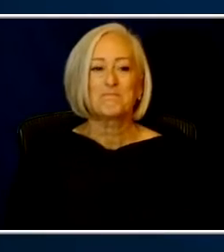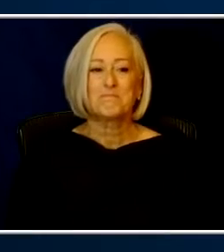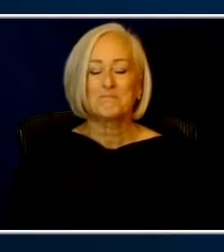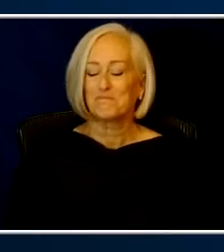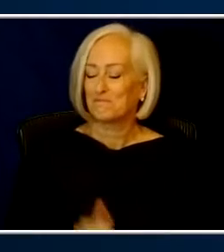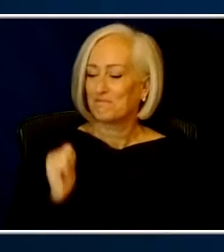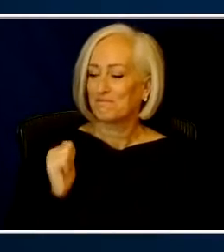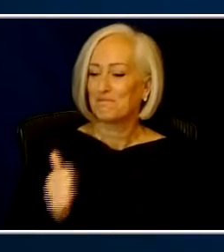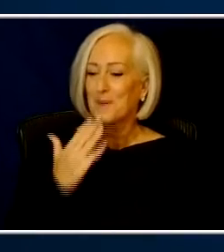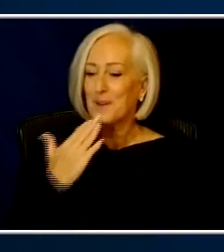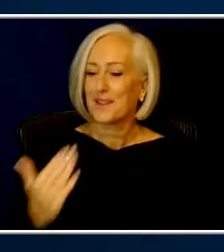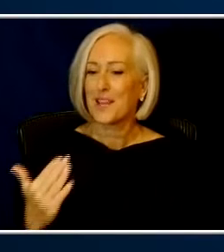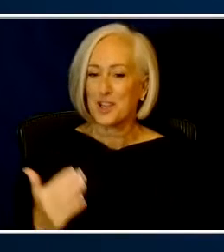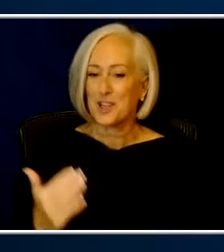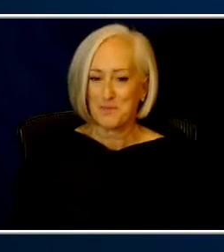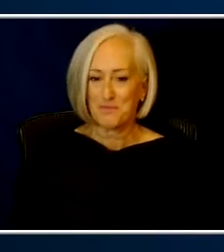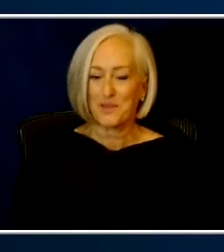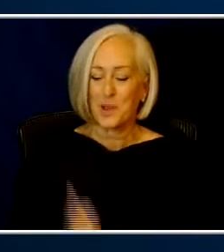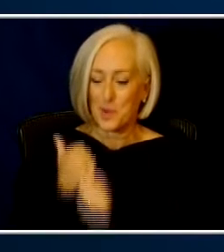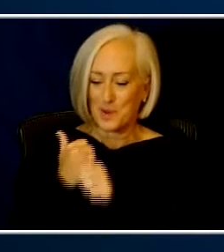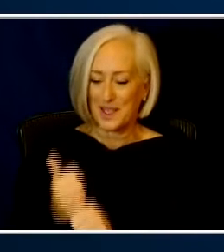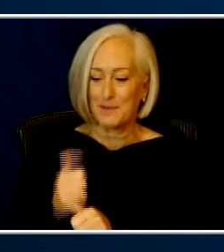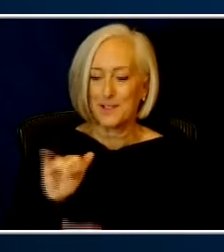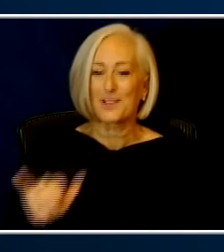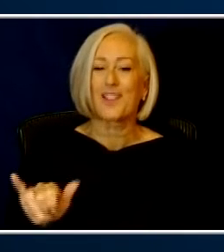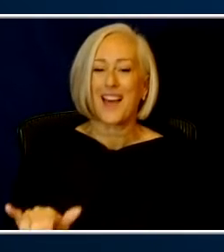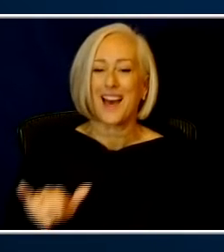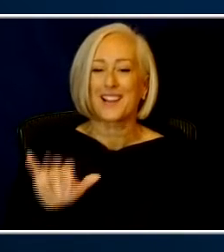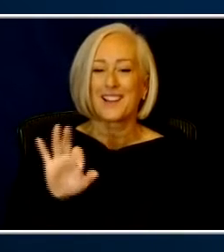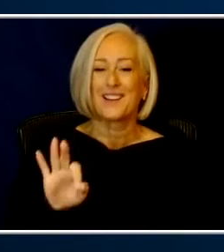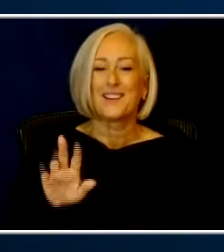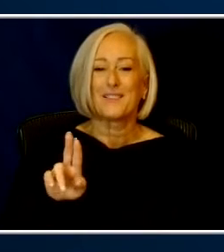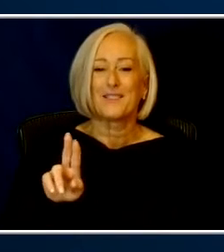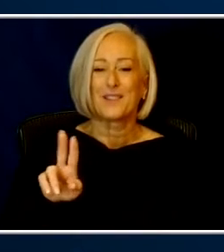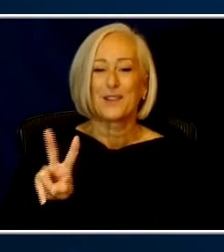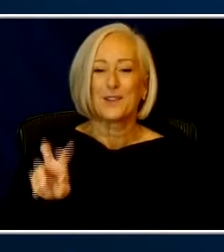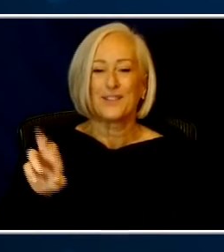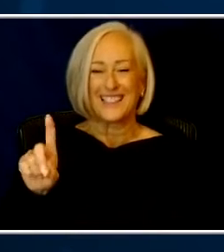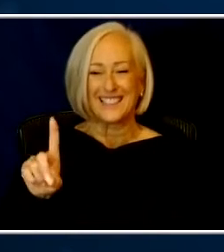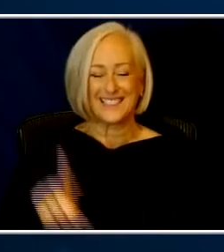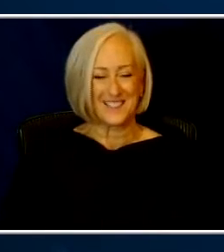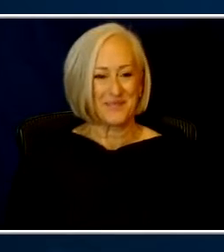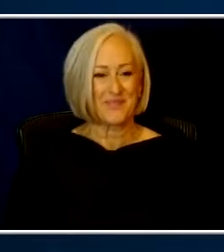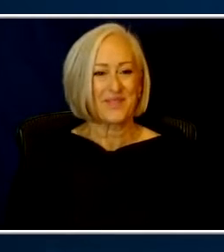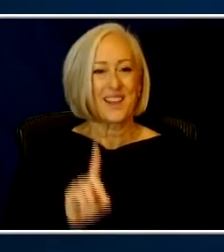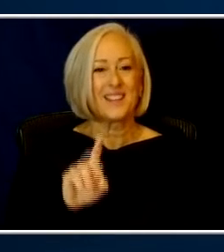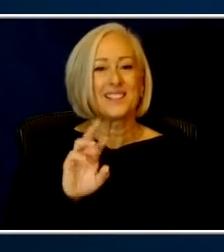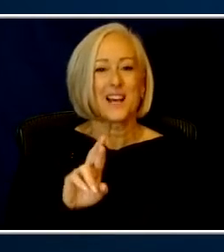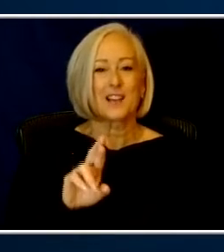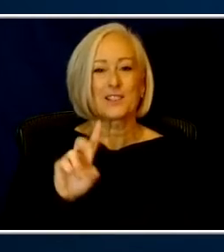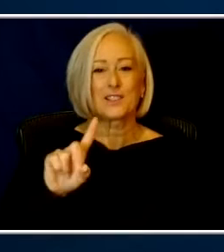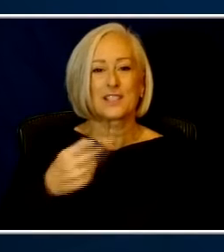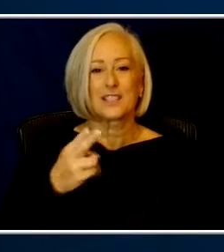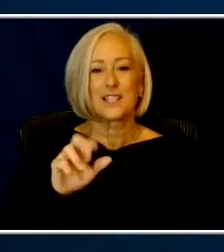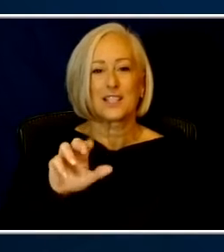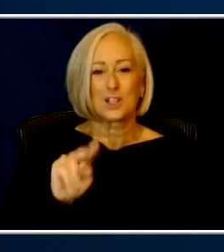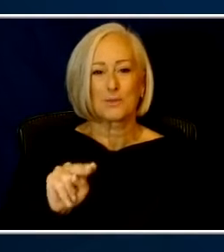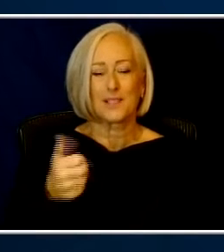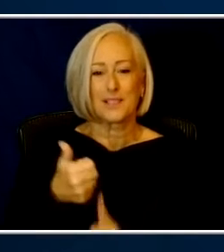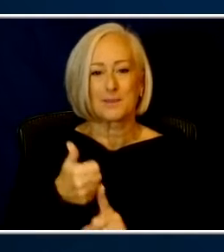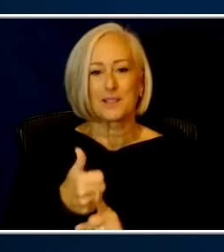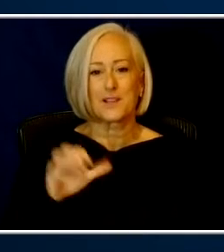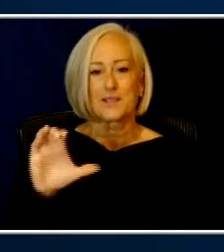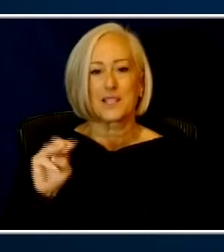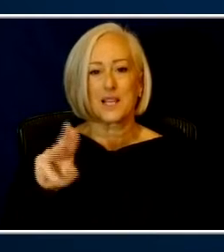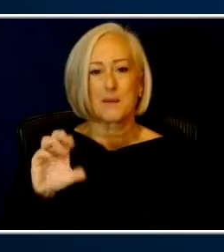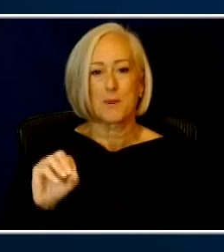thank you. We'll keep track of that FluVid too. I like that. Dr. Kevin Dishman is the CMO at Stormont Vale. How are things in